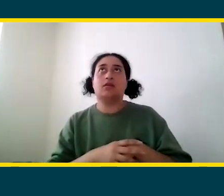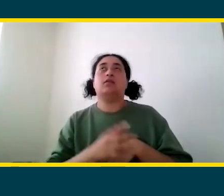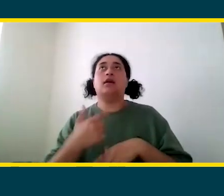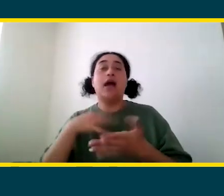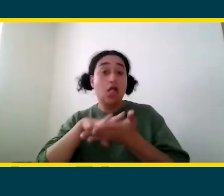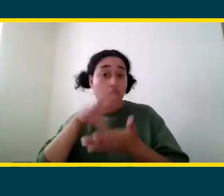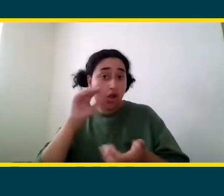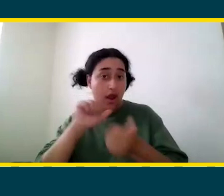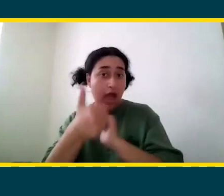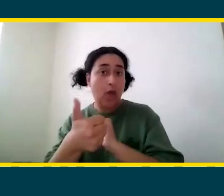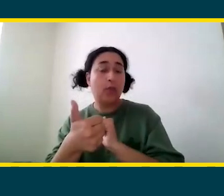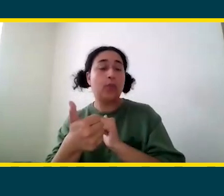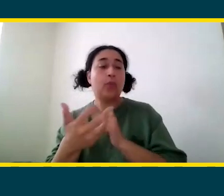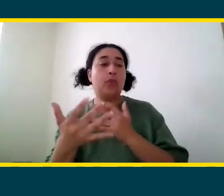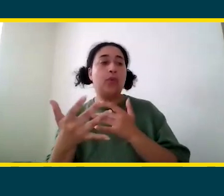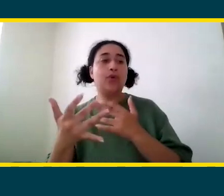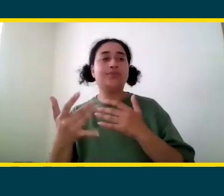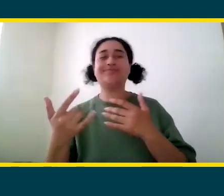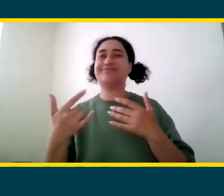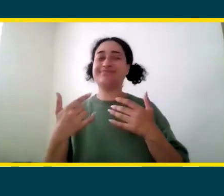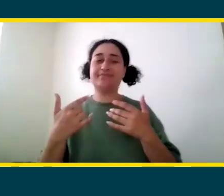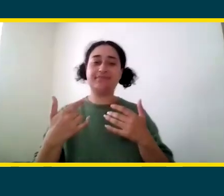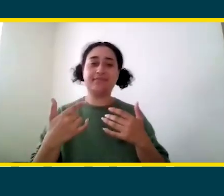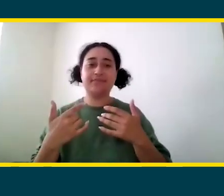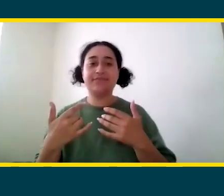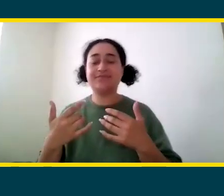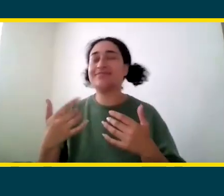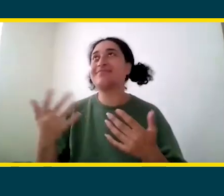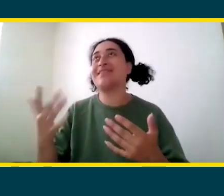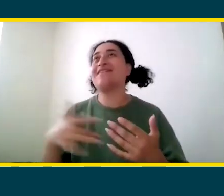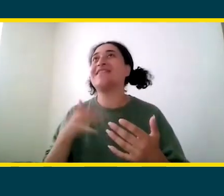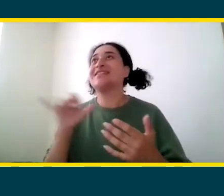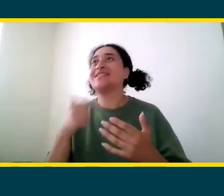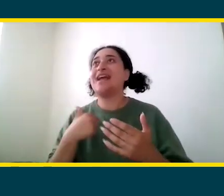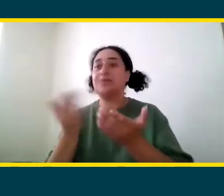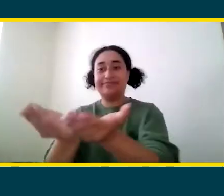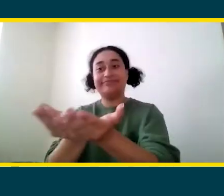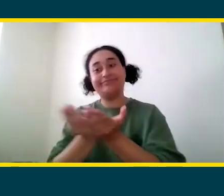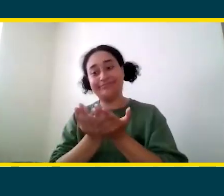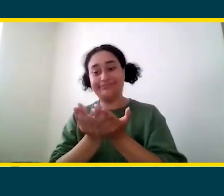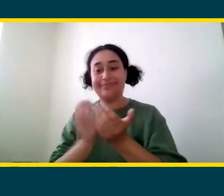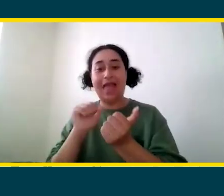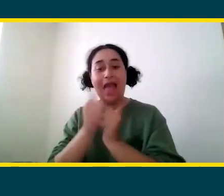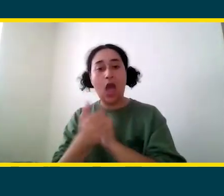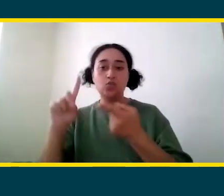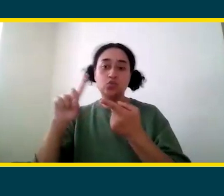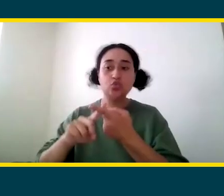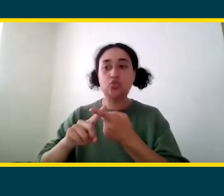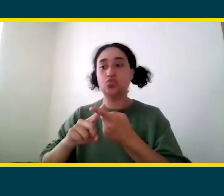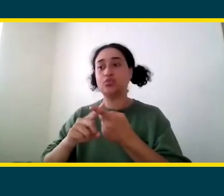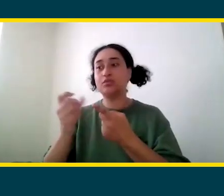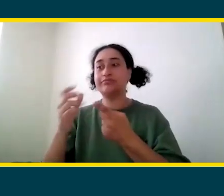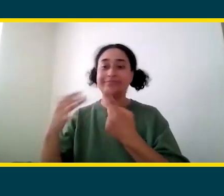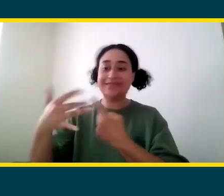learned how to do, I didn't get the book that everyone got of how to do socializing well. And I had to learn to do it through listening